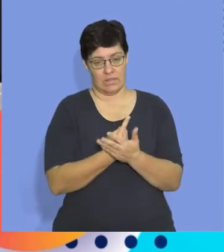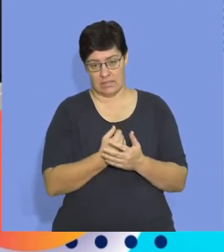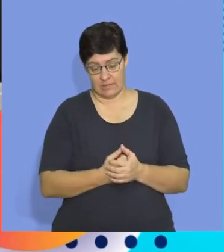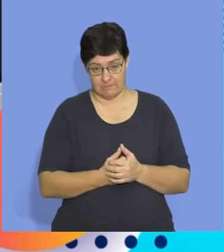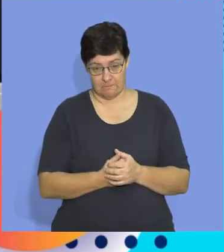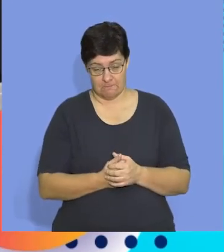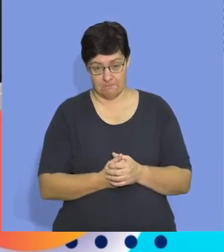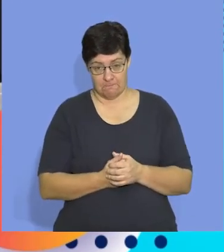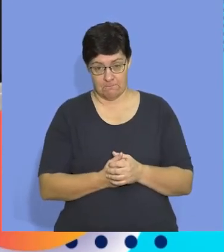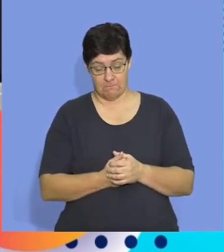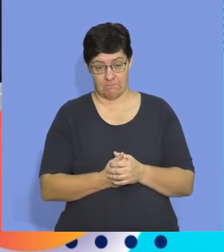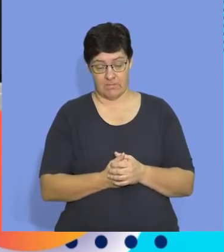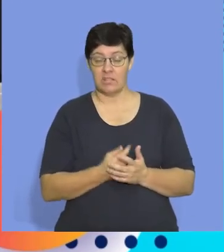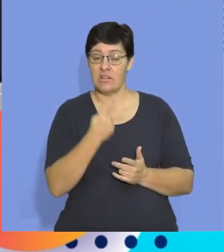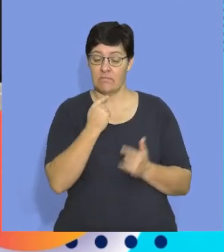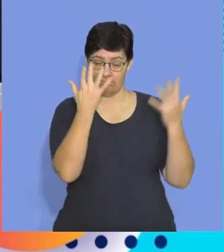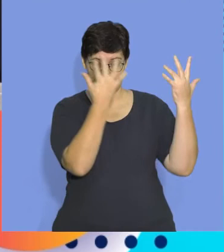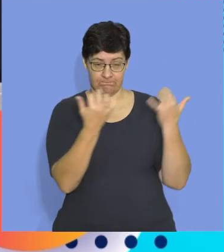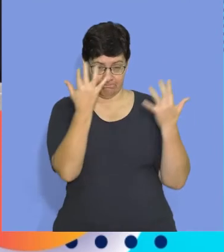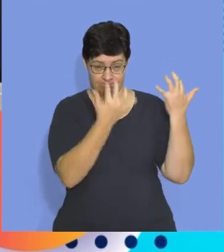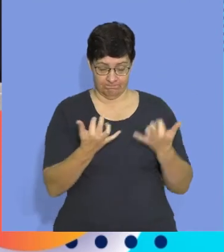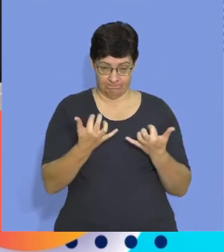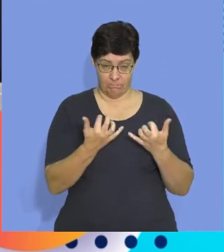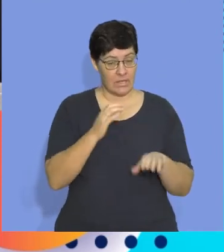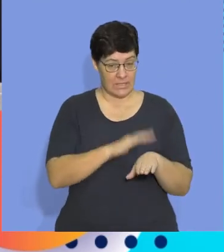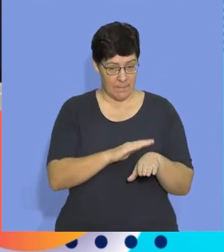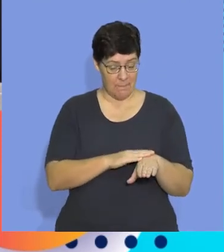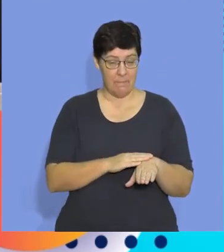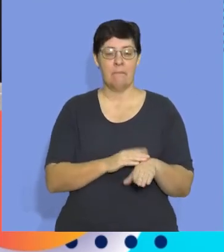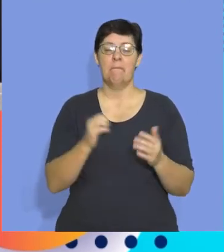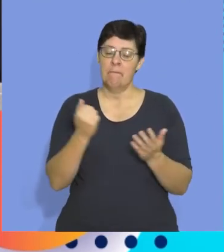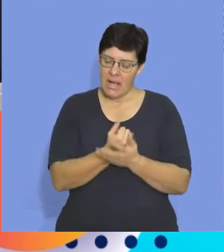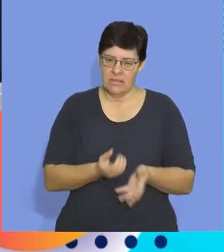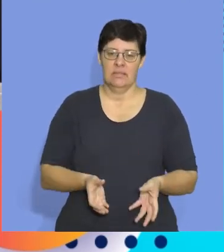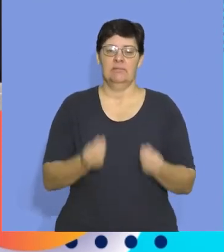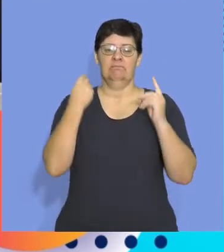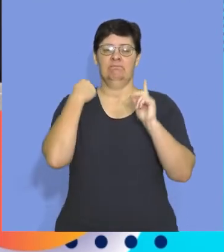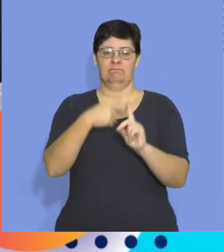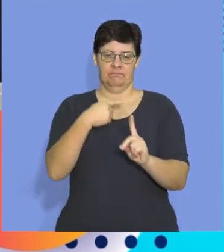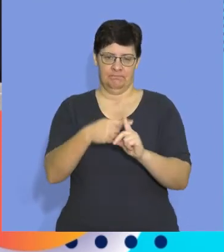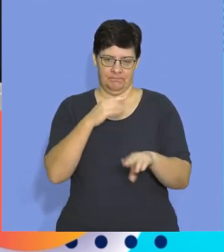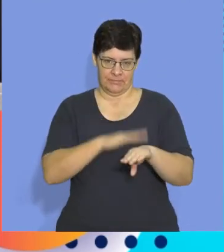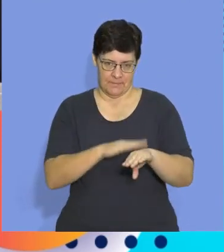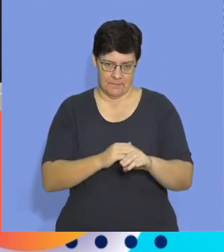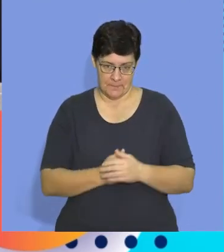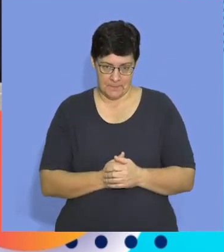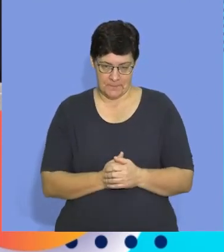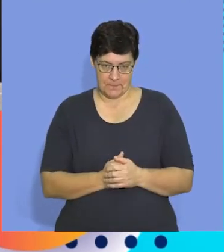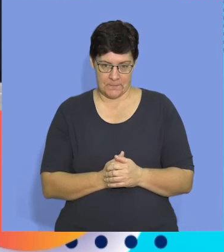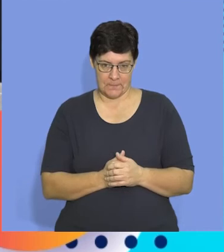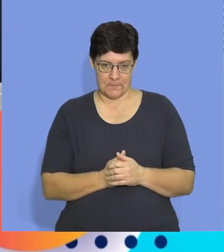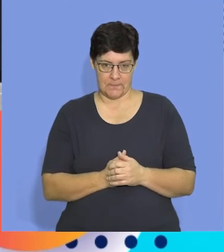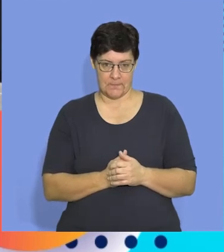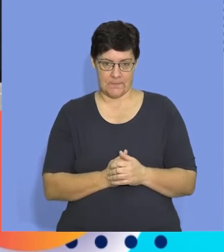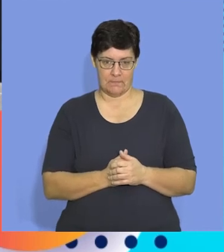So that means when I do my calculations, I must get a positive time.